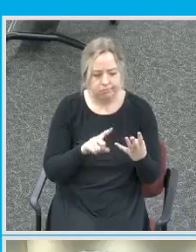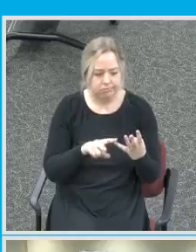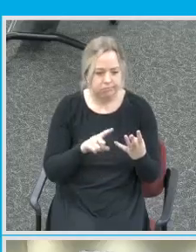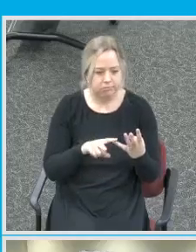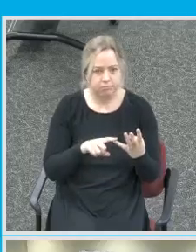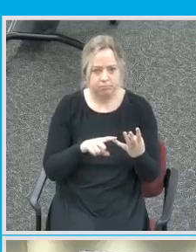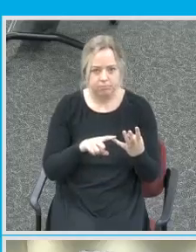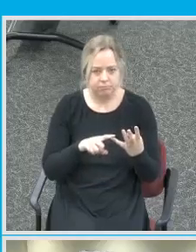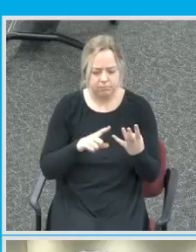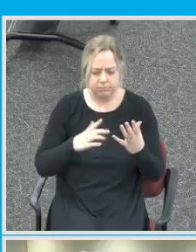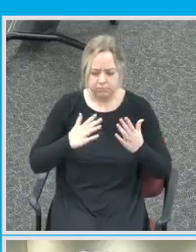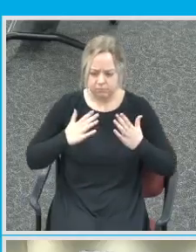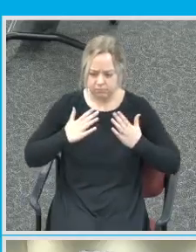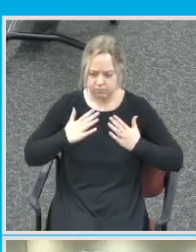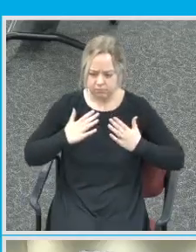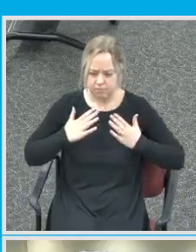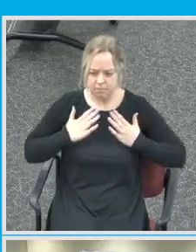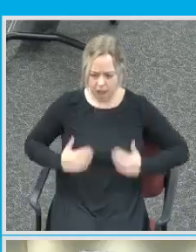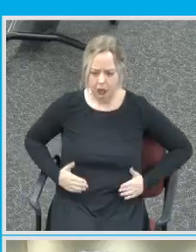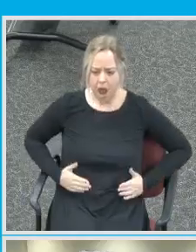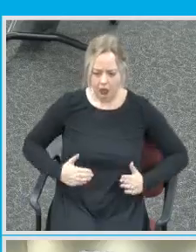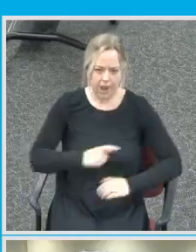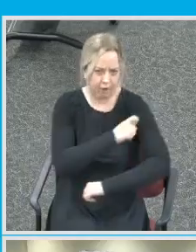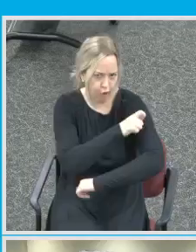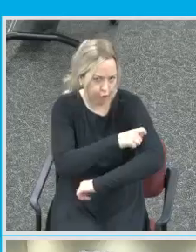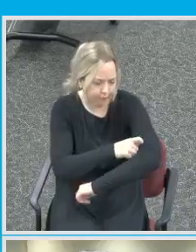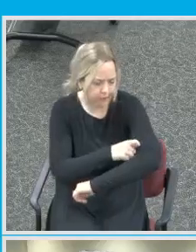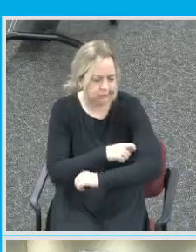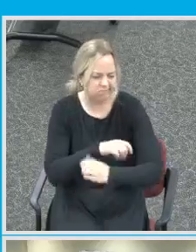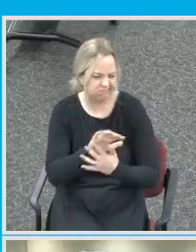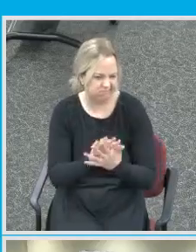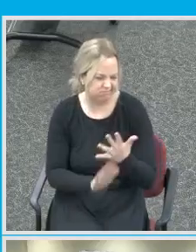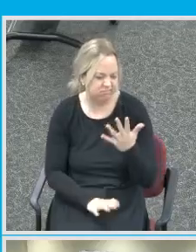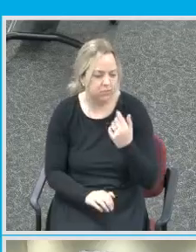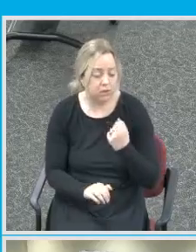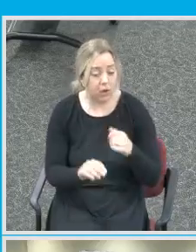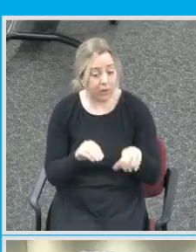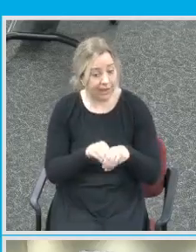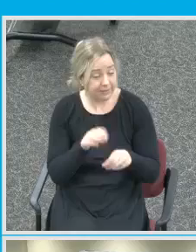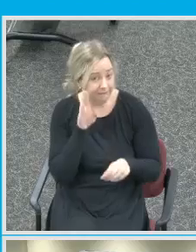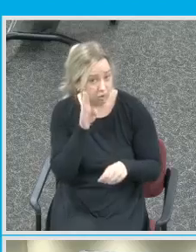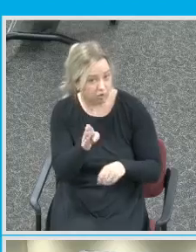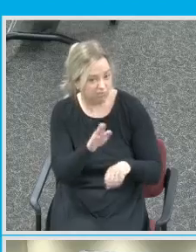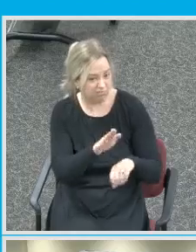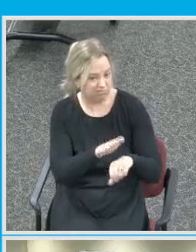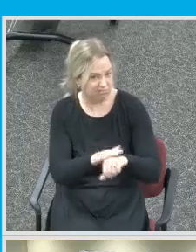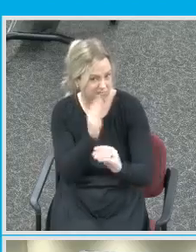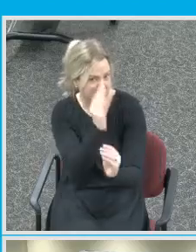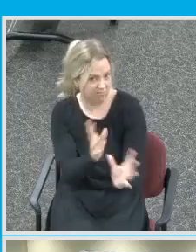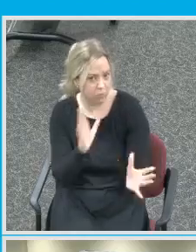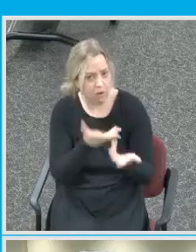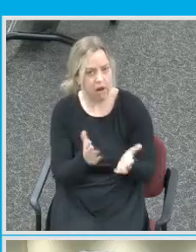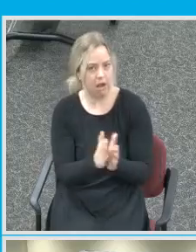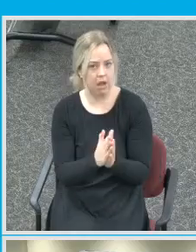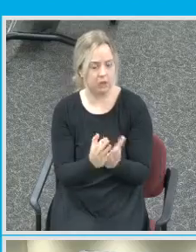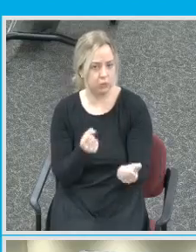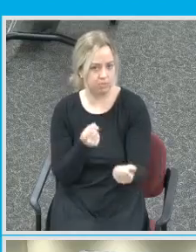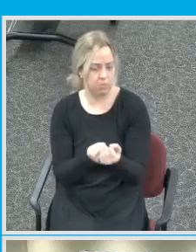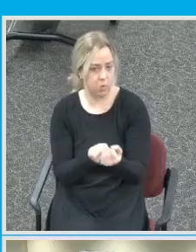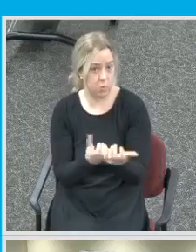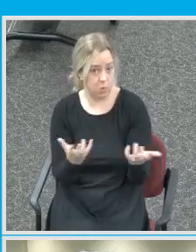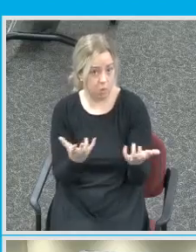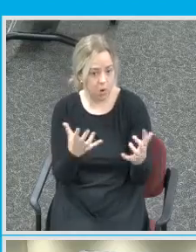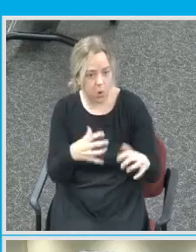art, and wanted to put that on your radar, that in the future we will ask for the support of holding a